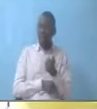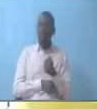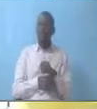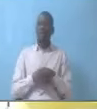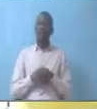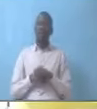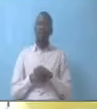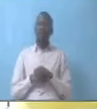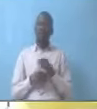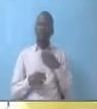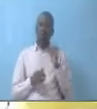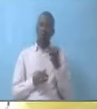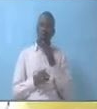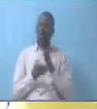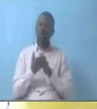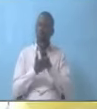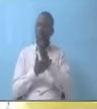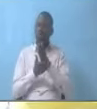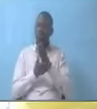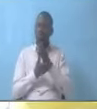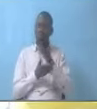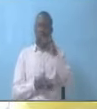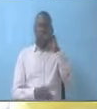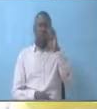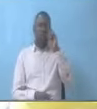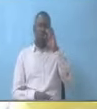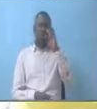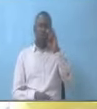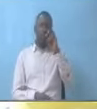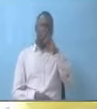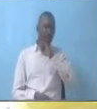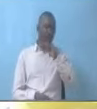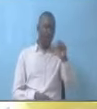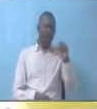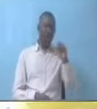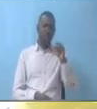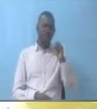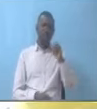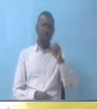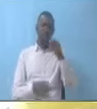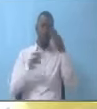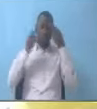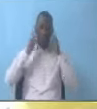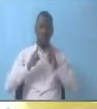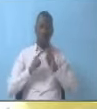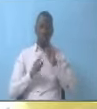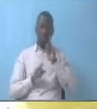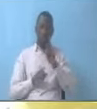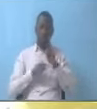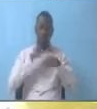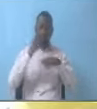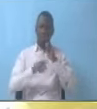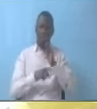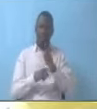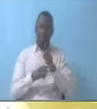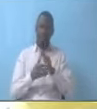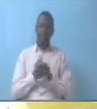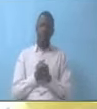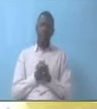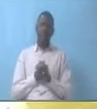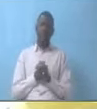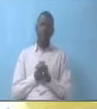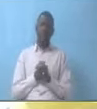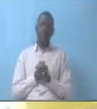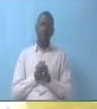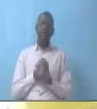decrees one after the other. We therefore not assist. Nga xamne ni nak gisul. Given that I